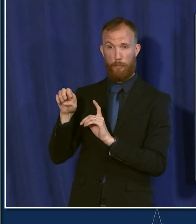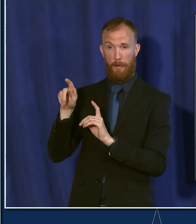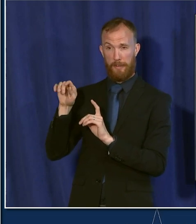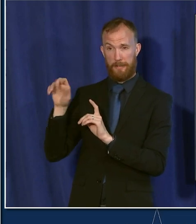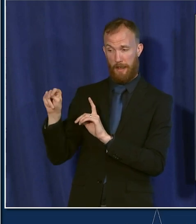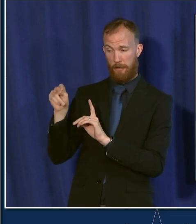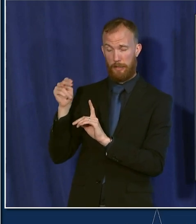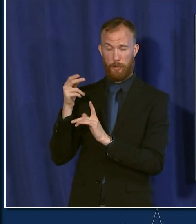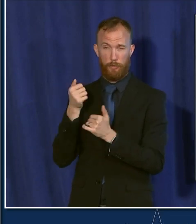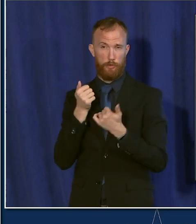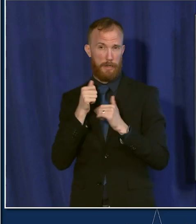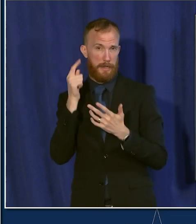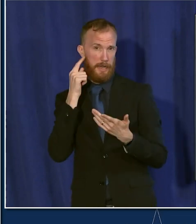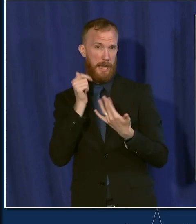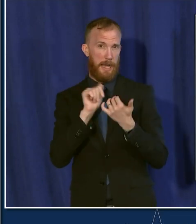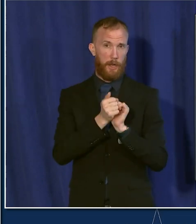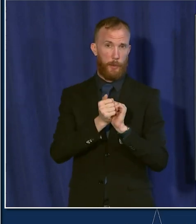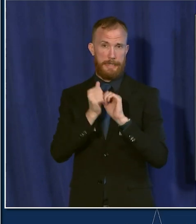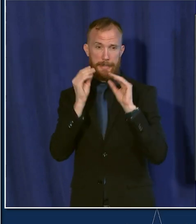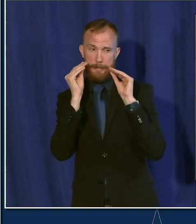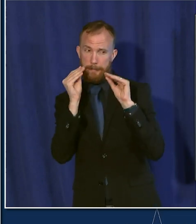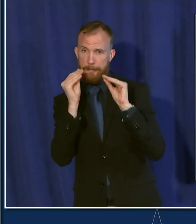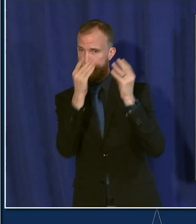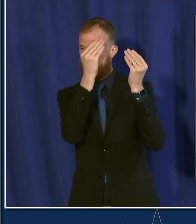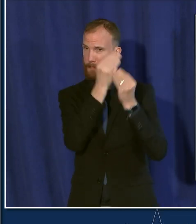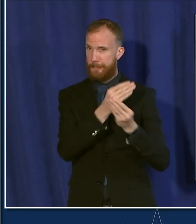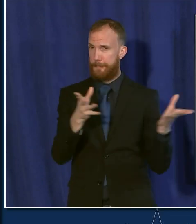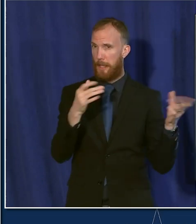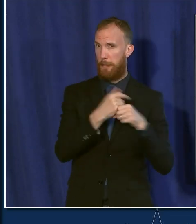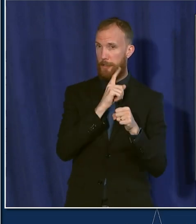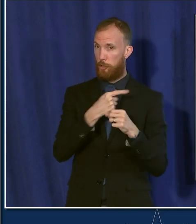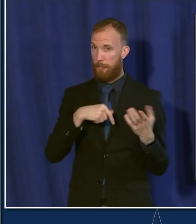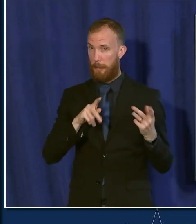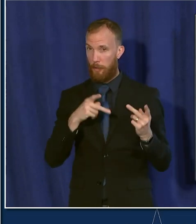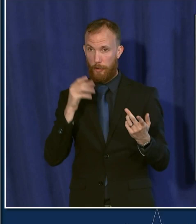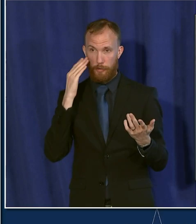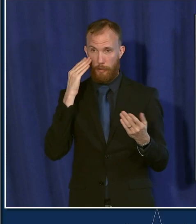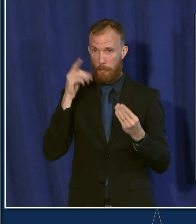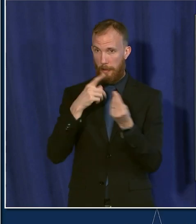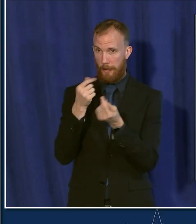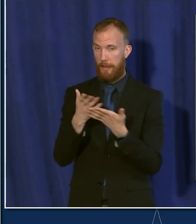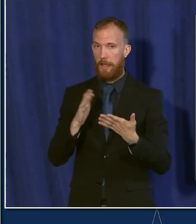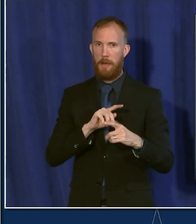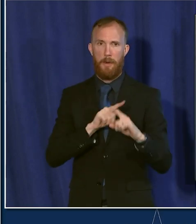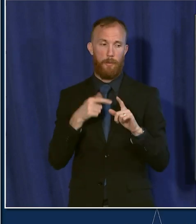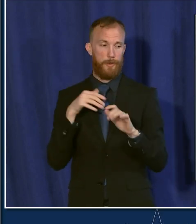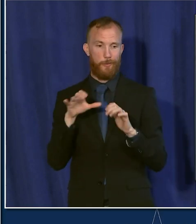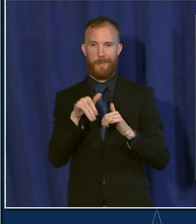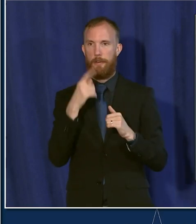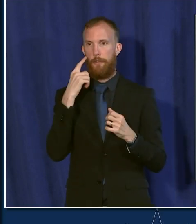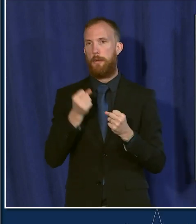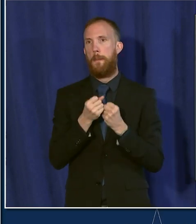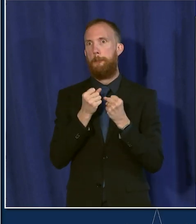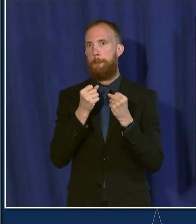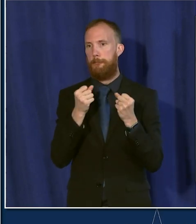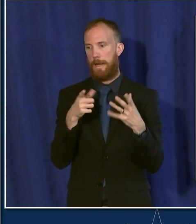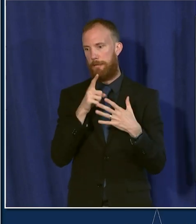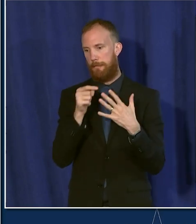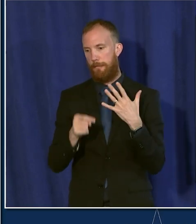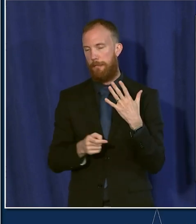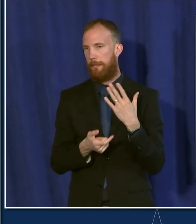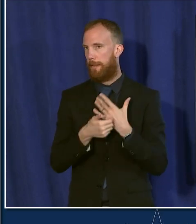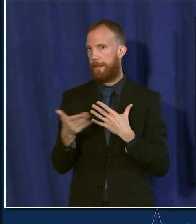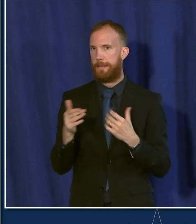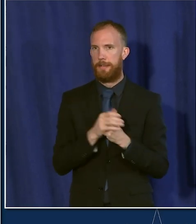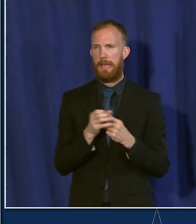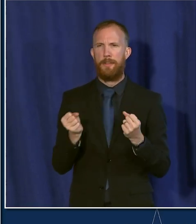do to educate and make sure that there's information out in advance of that. But we do that for a whole variety of things, and there are lots and lots of settings, especially